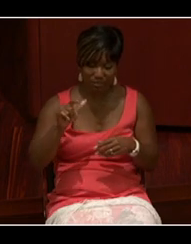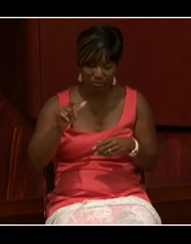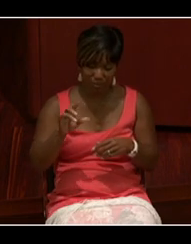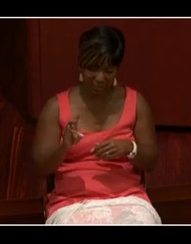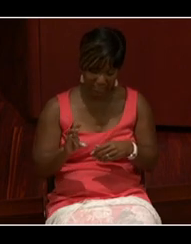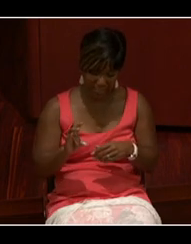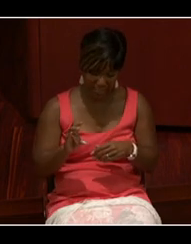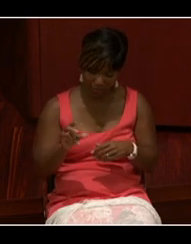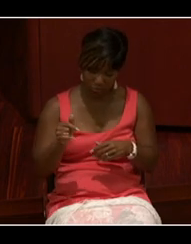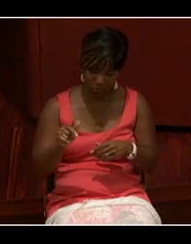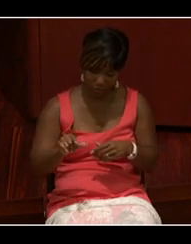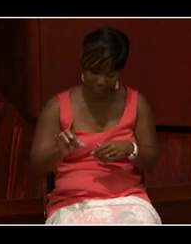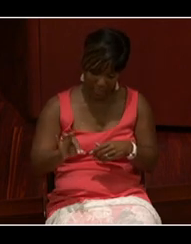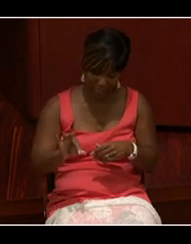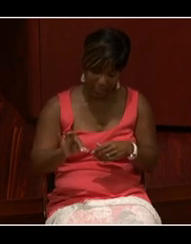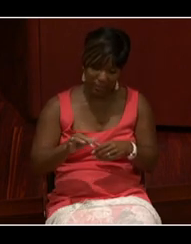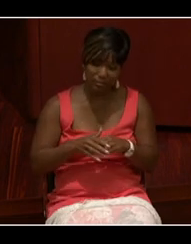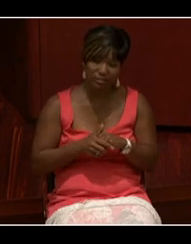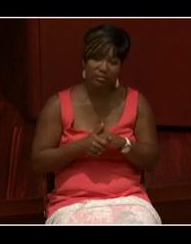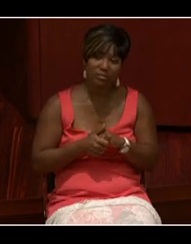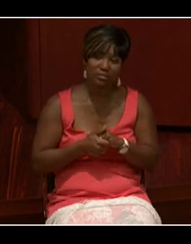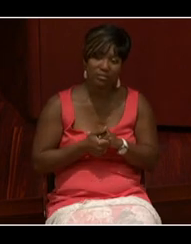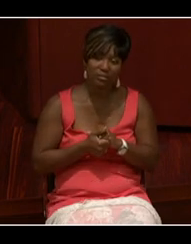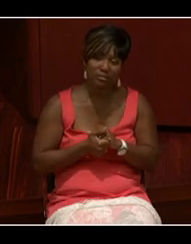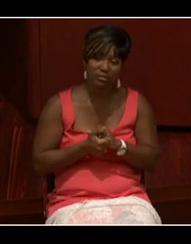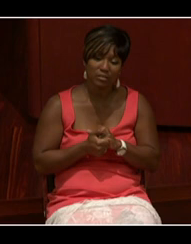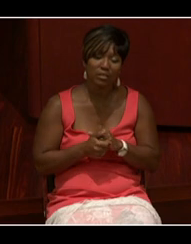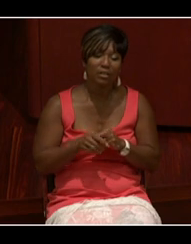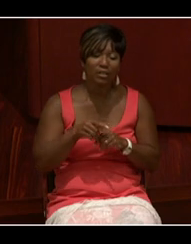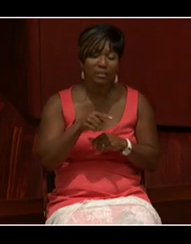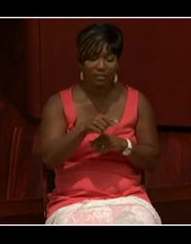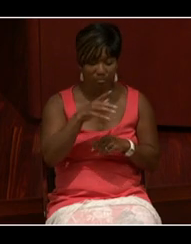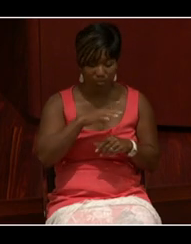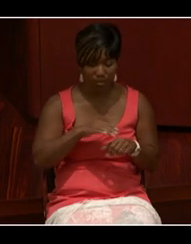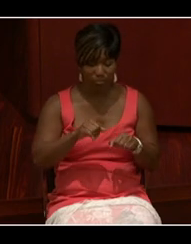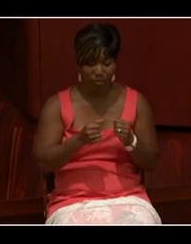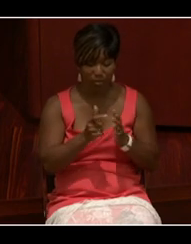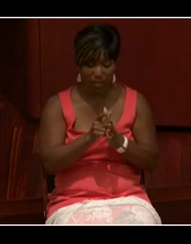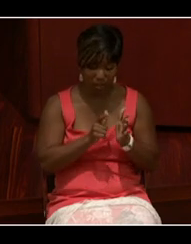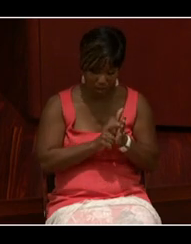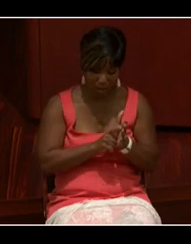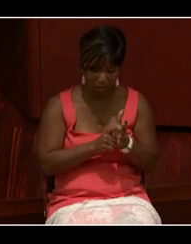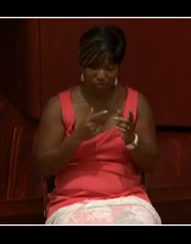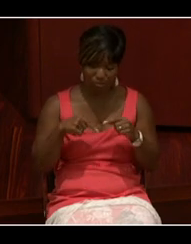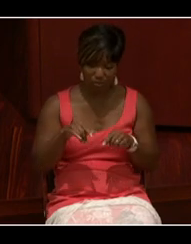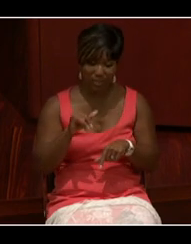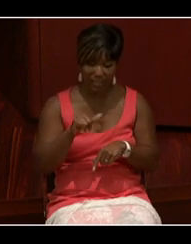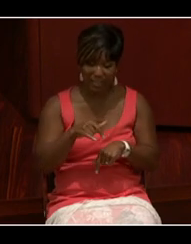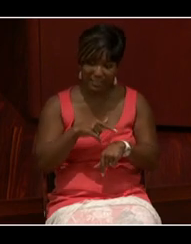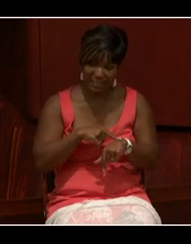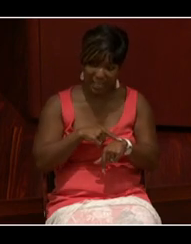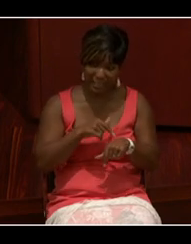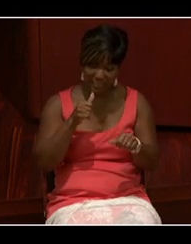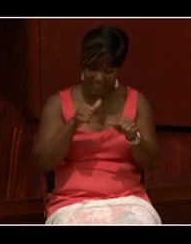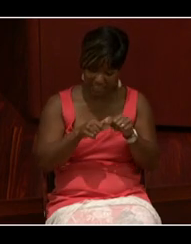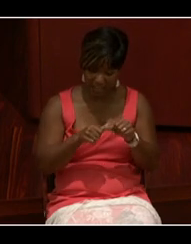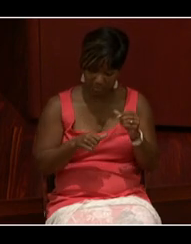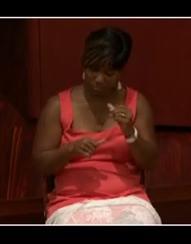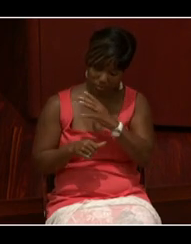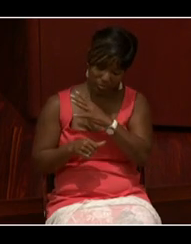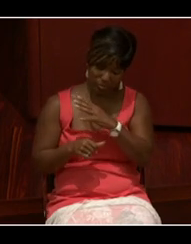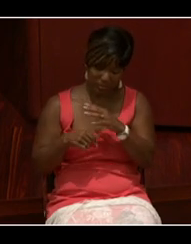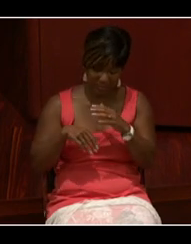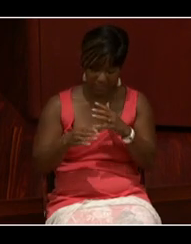depositors and stockholders. In the process, he broke the law. This letter that I have posted here was in